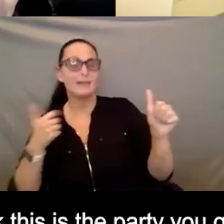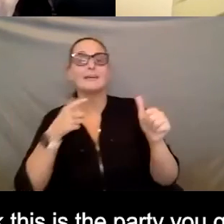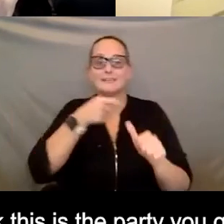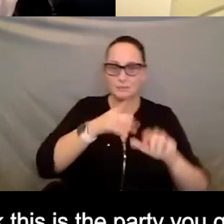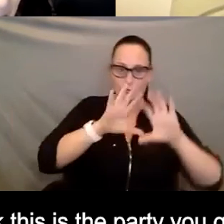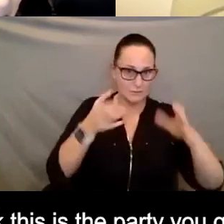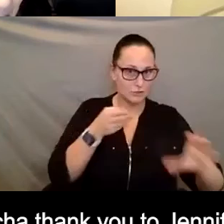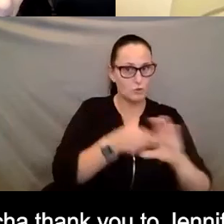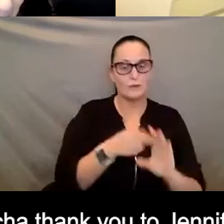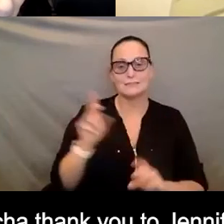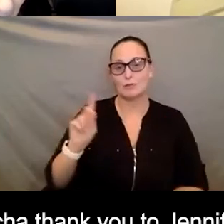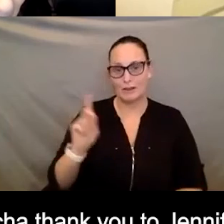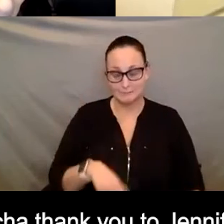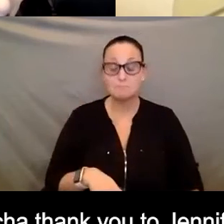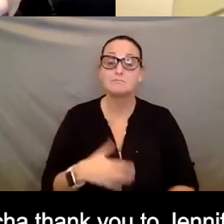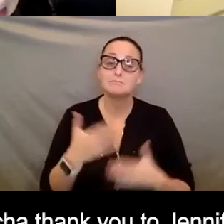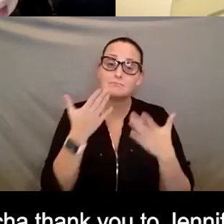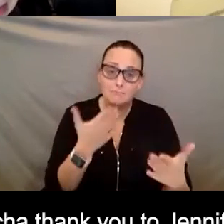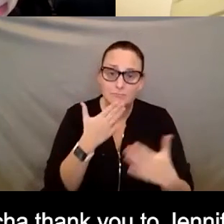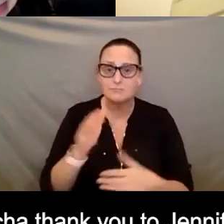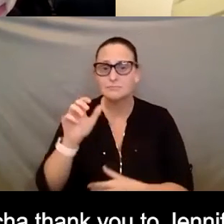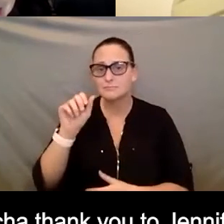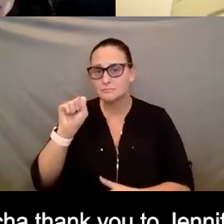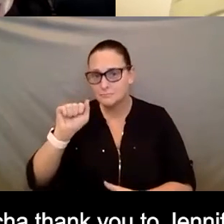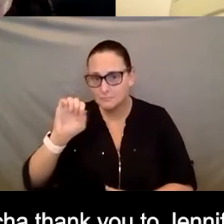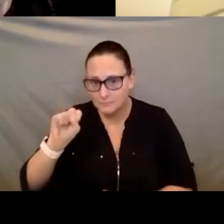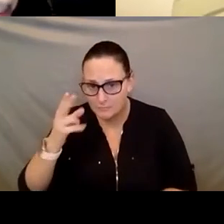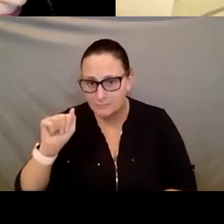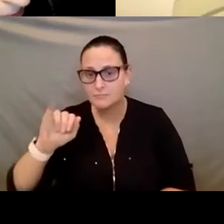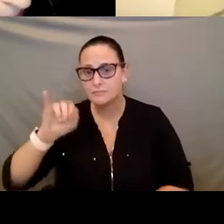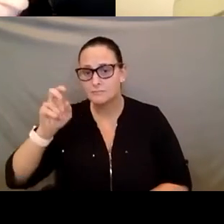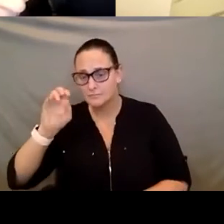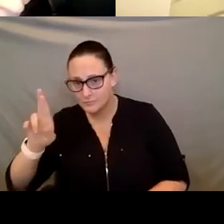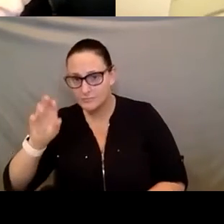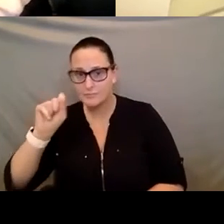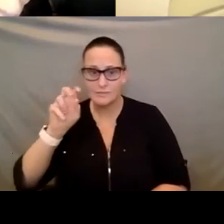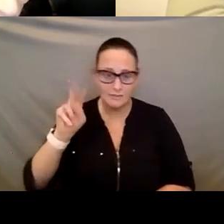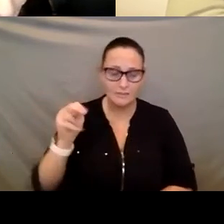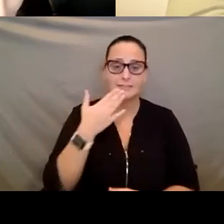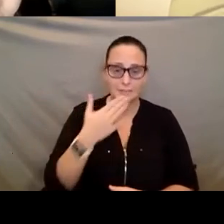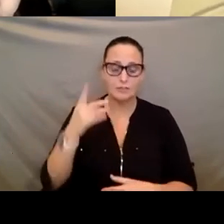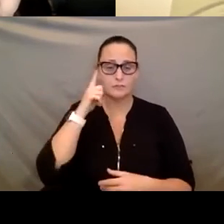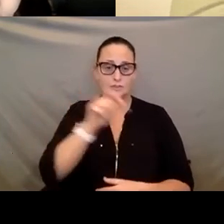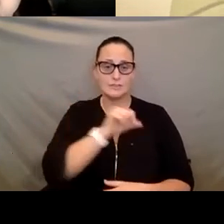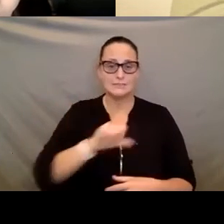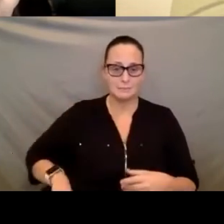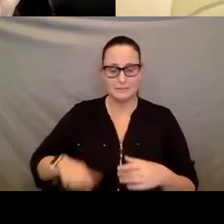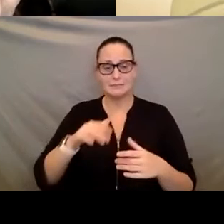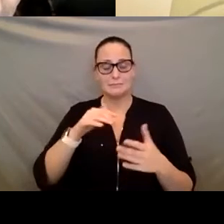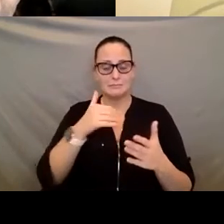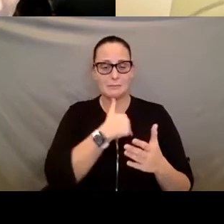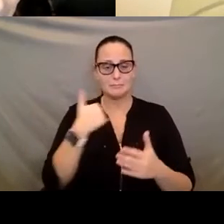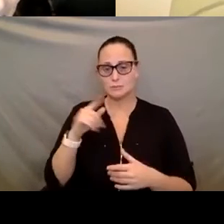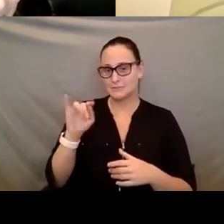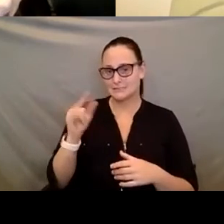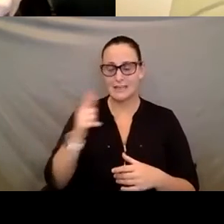in. So thank you to Sasha, thank you to Jennifer, thank you to Stephen, thank you to Assemblymember Ting for coming on. I appreciate all